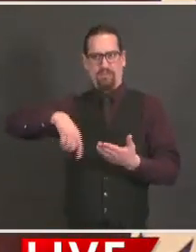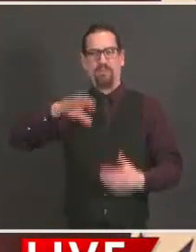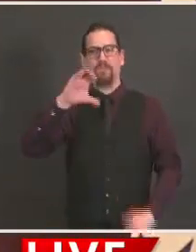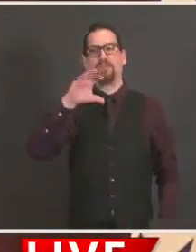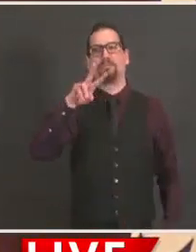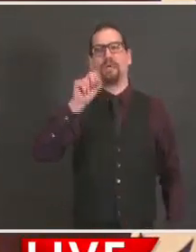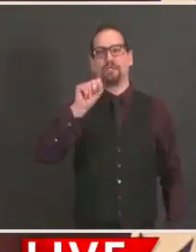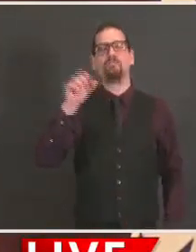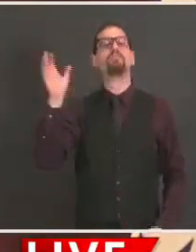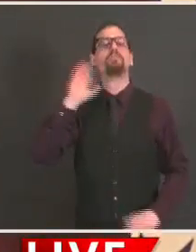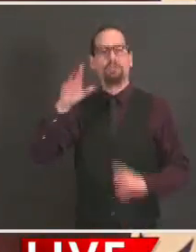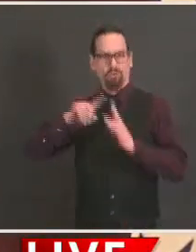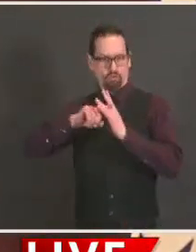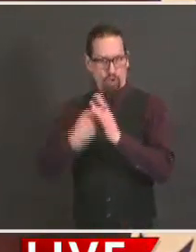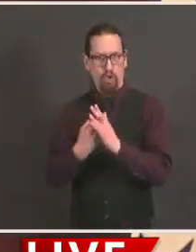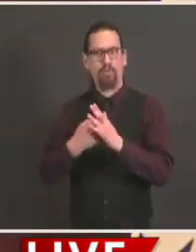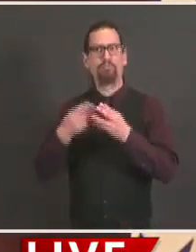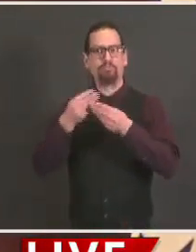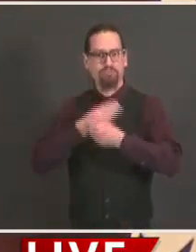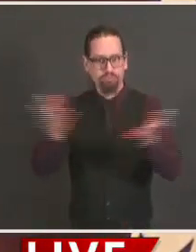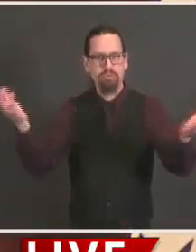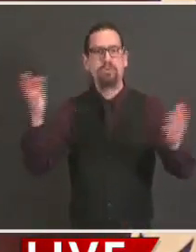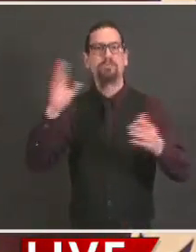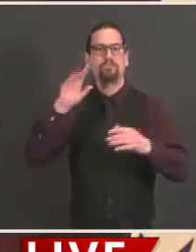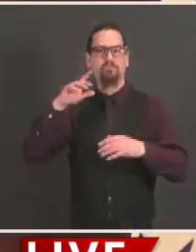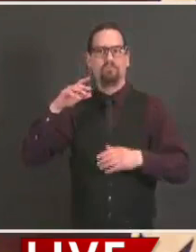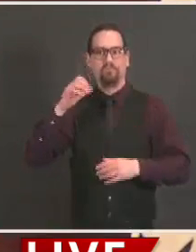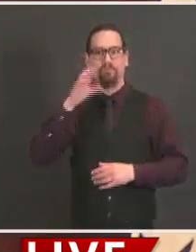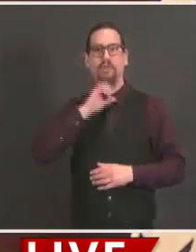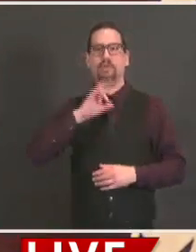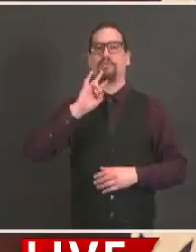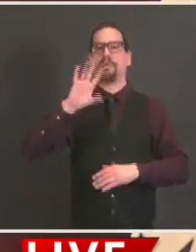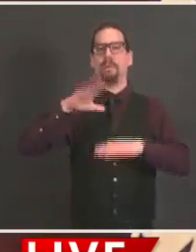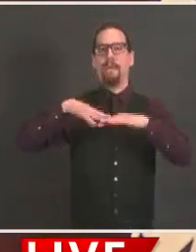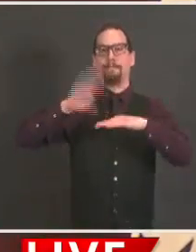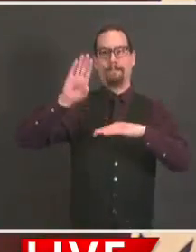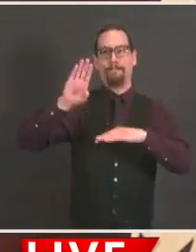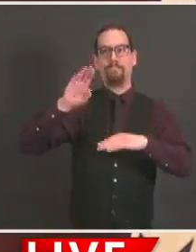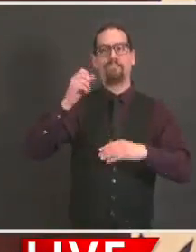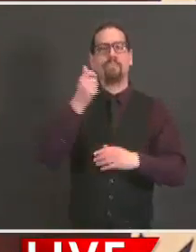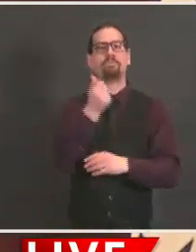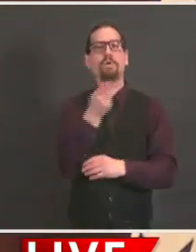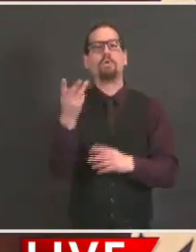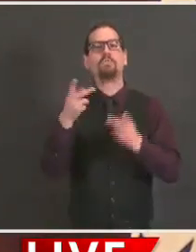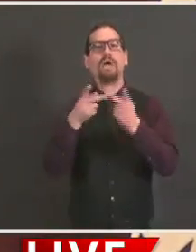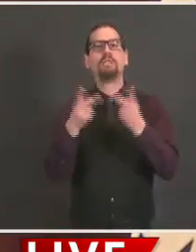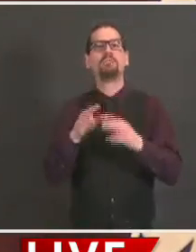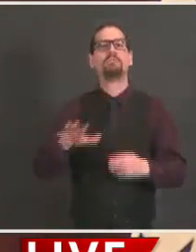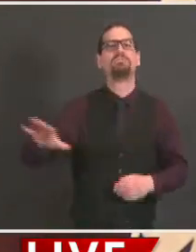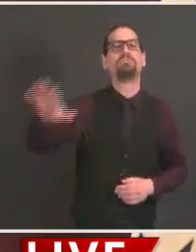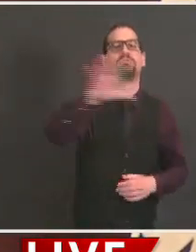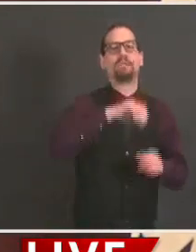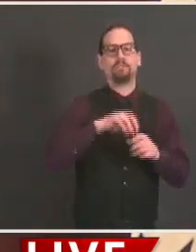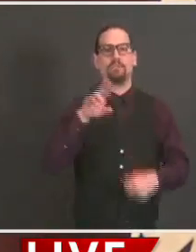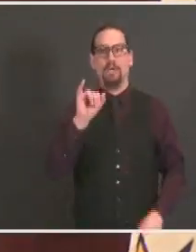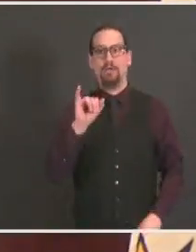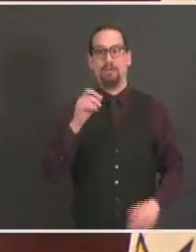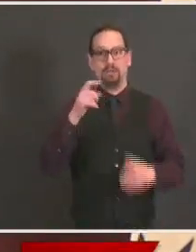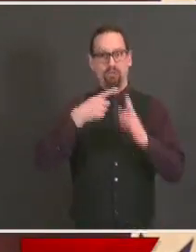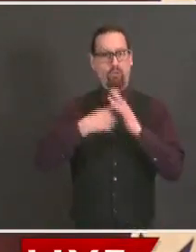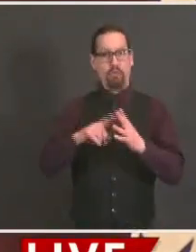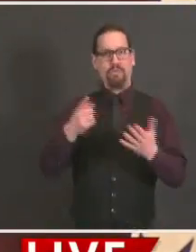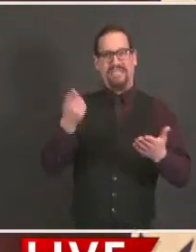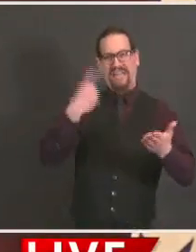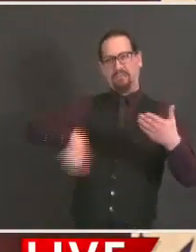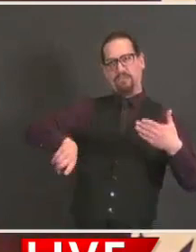years of age and older at several sites in Rhode Island, also starting next week. They will start vaccinating at sites